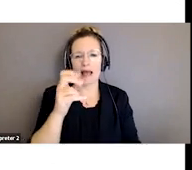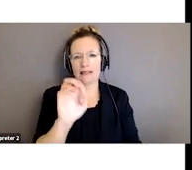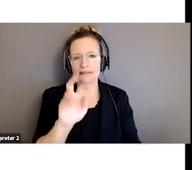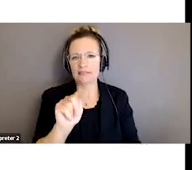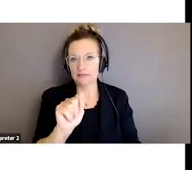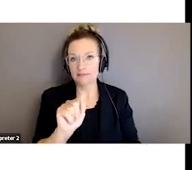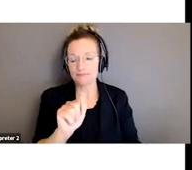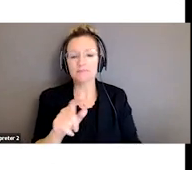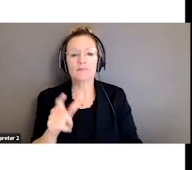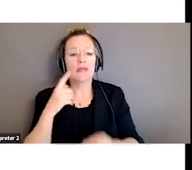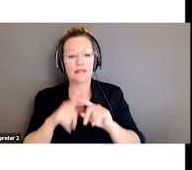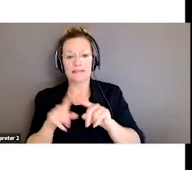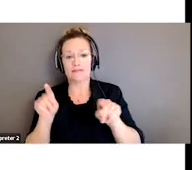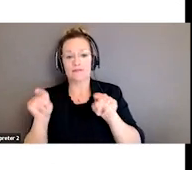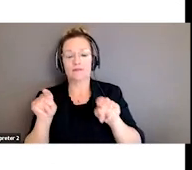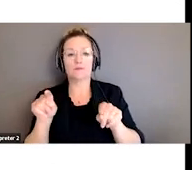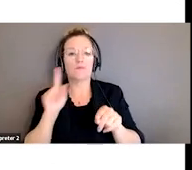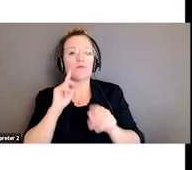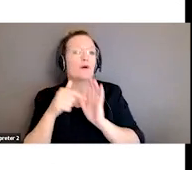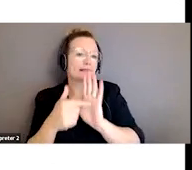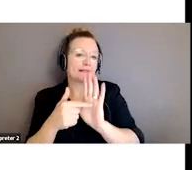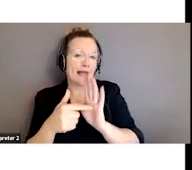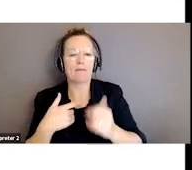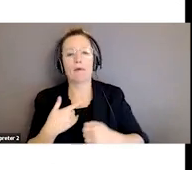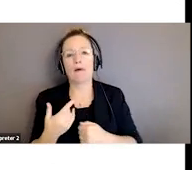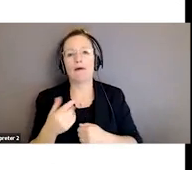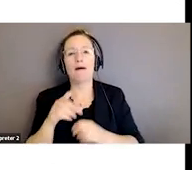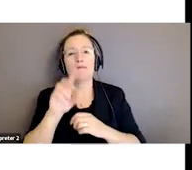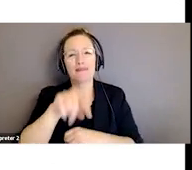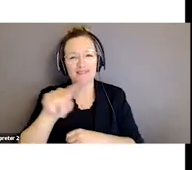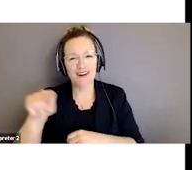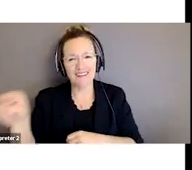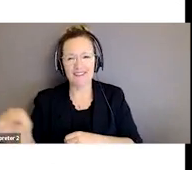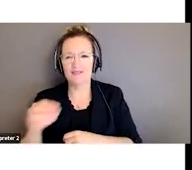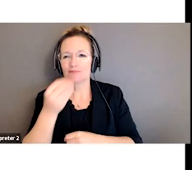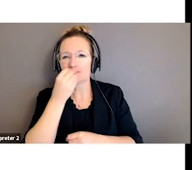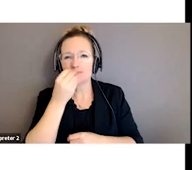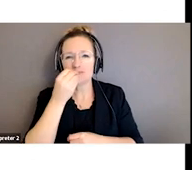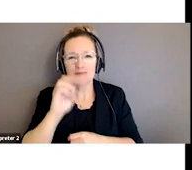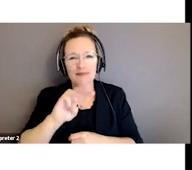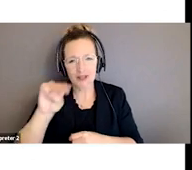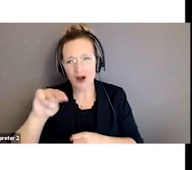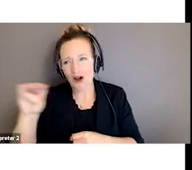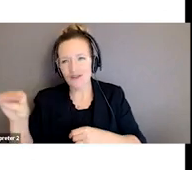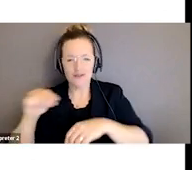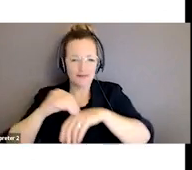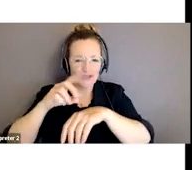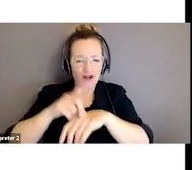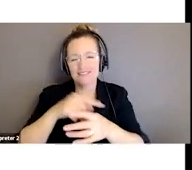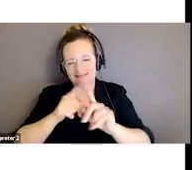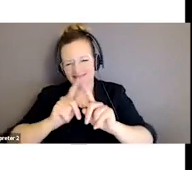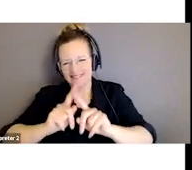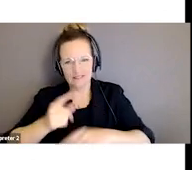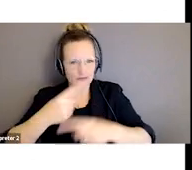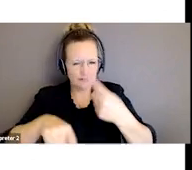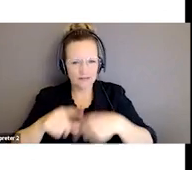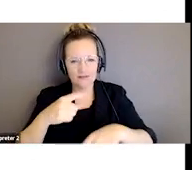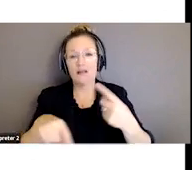today has to do with McDonald's. So McDonald's is a restaurant, as you all know, and restaurants are not